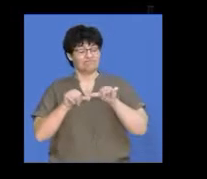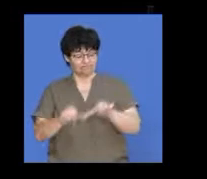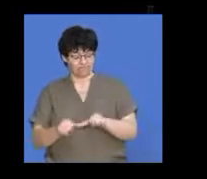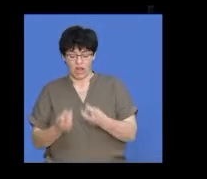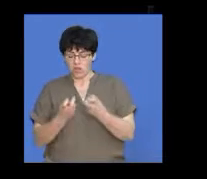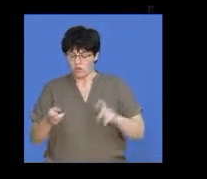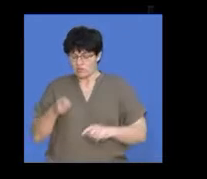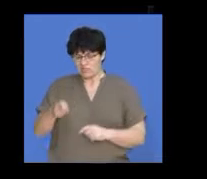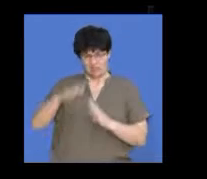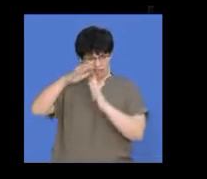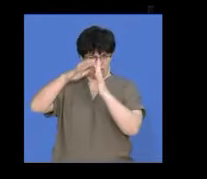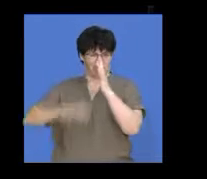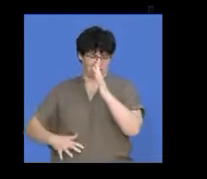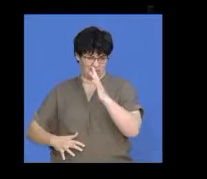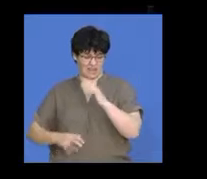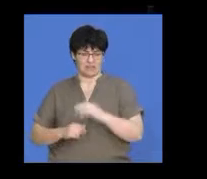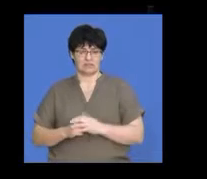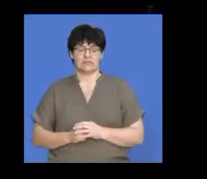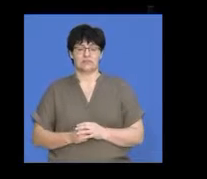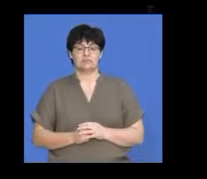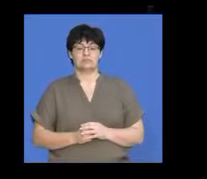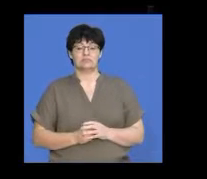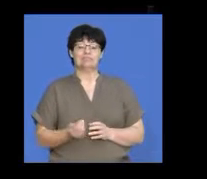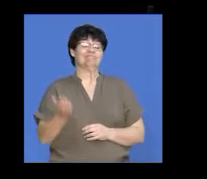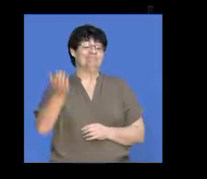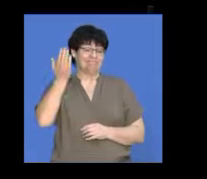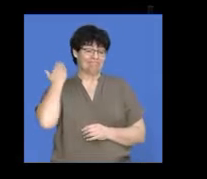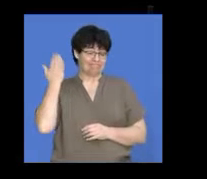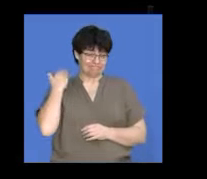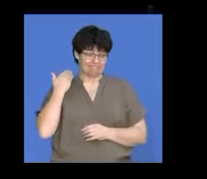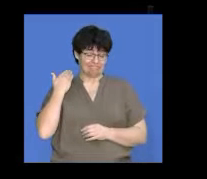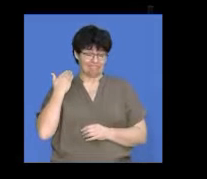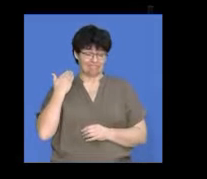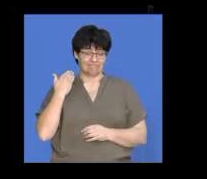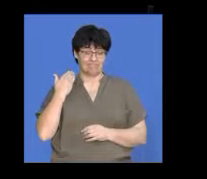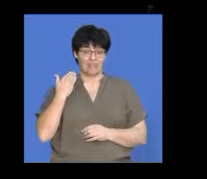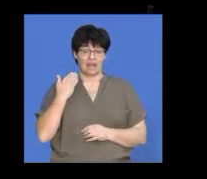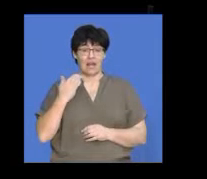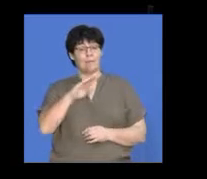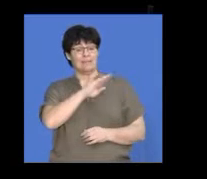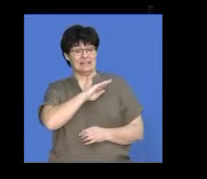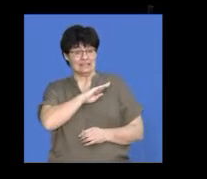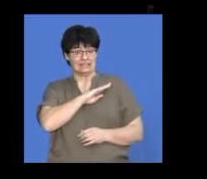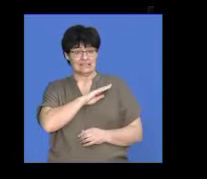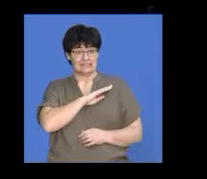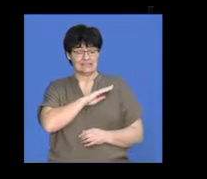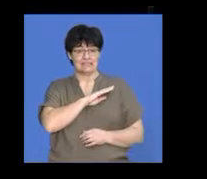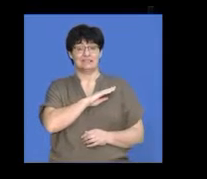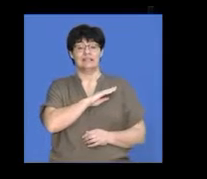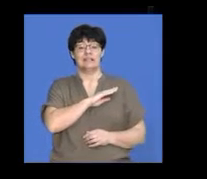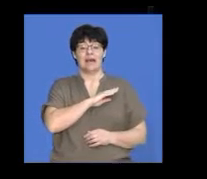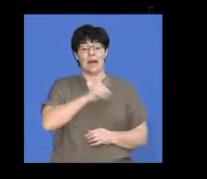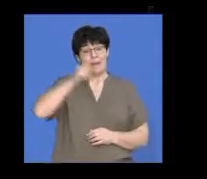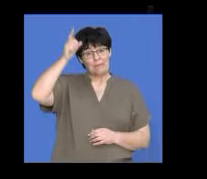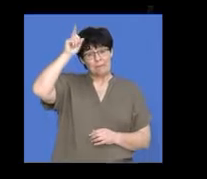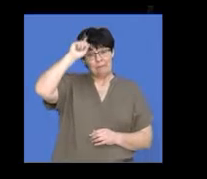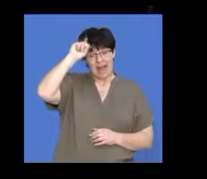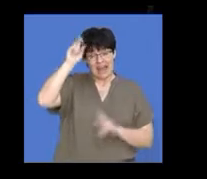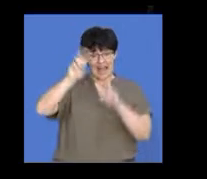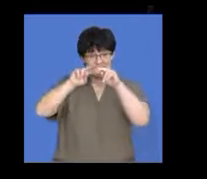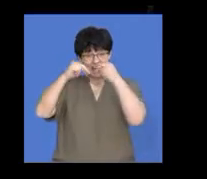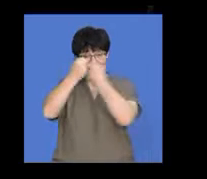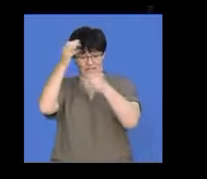is a bit long. At the time, the militant Black Nationalist Party was vilified